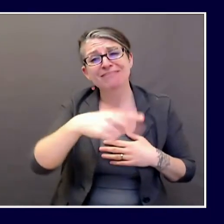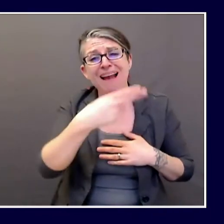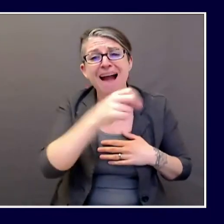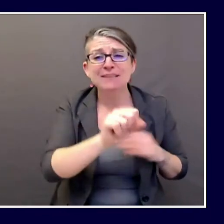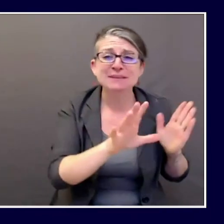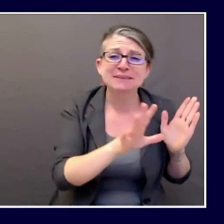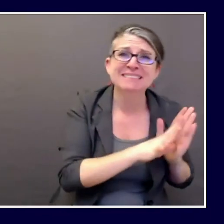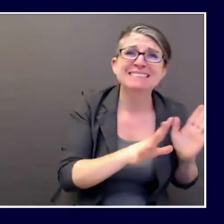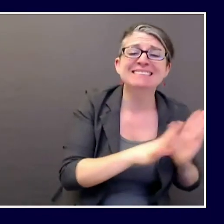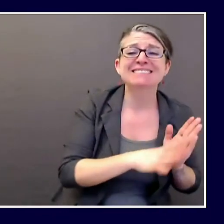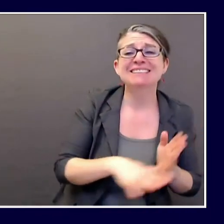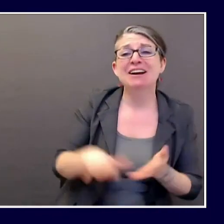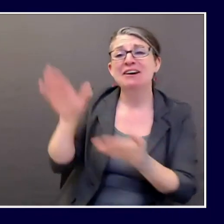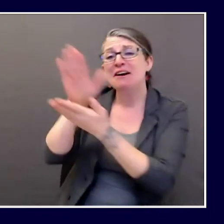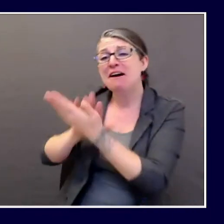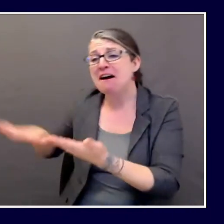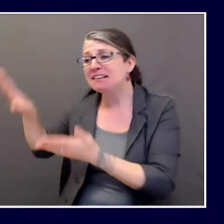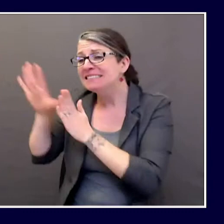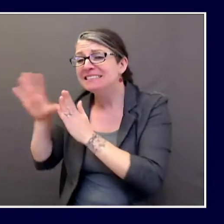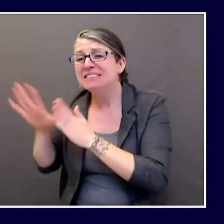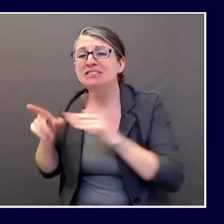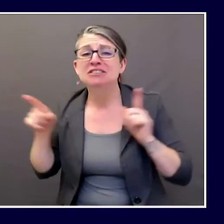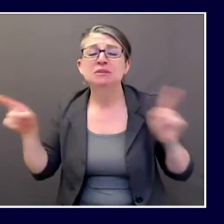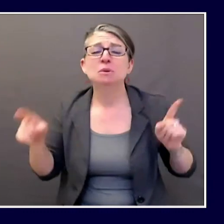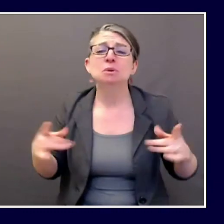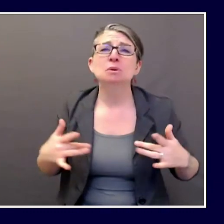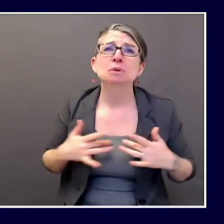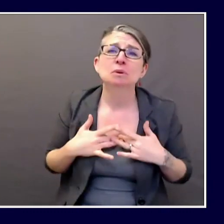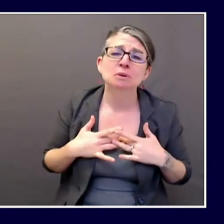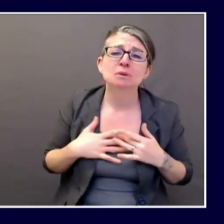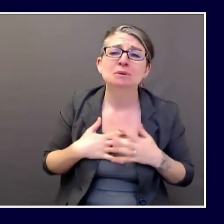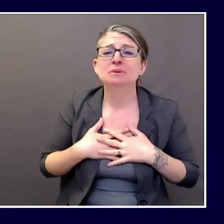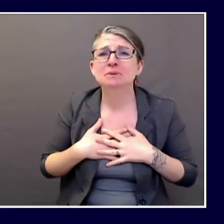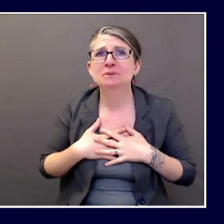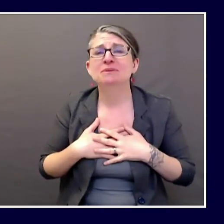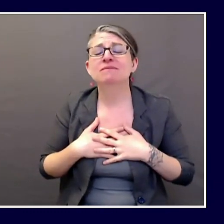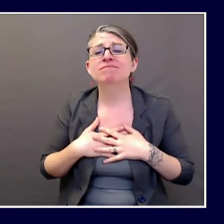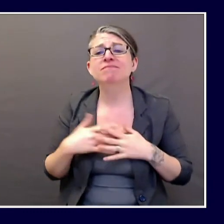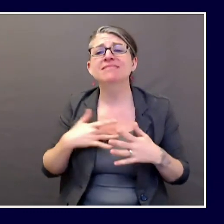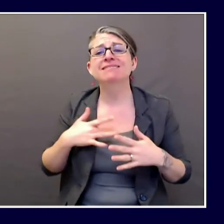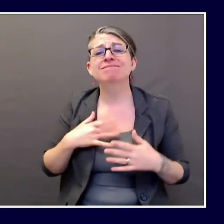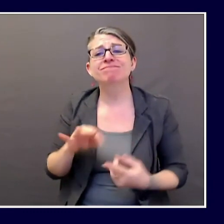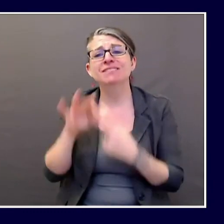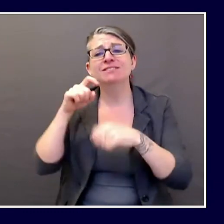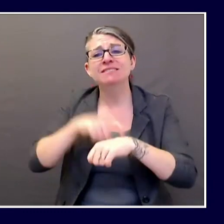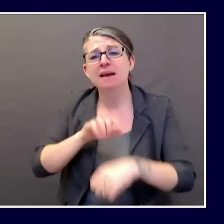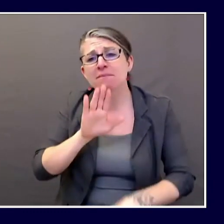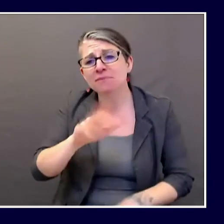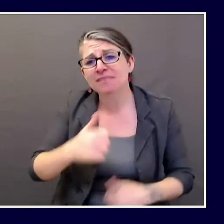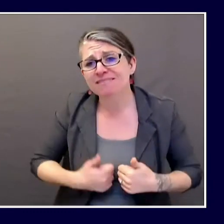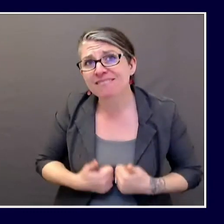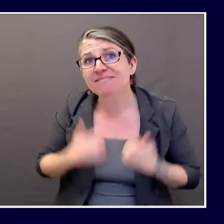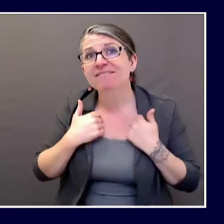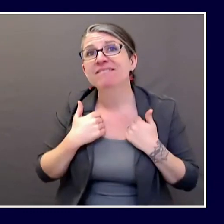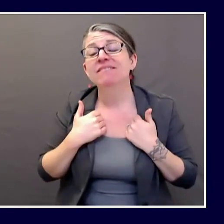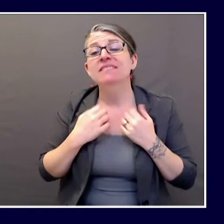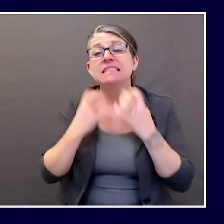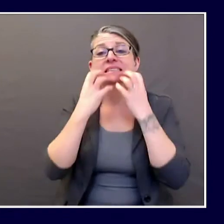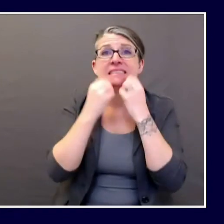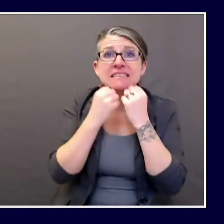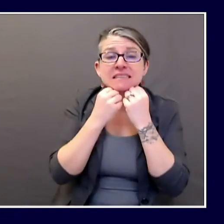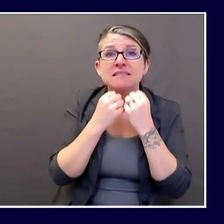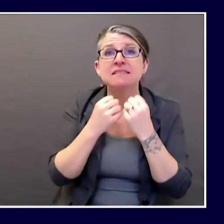a senior, and maybe the only thing that was keeping you going was a blowout graduation ceremony. So I say that